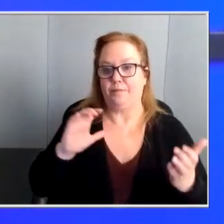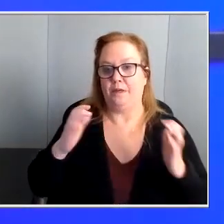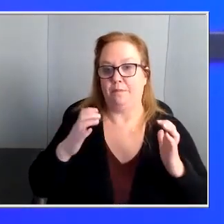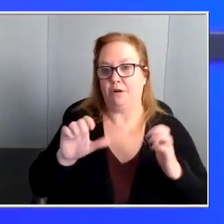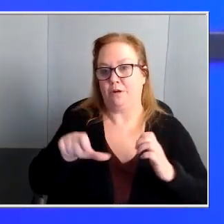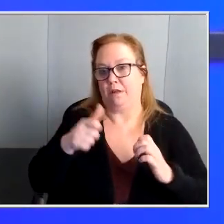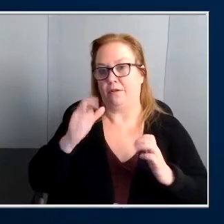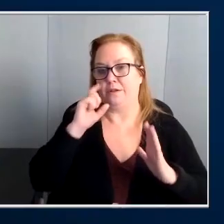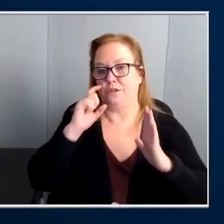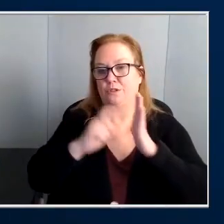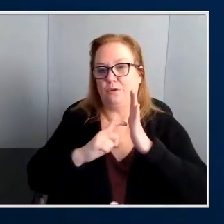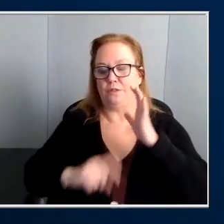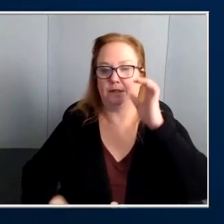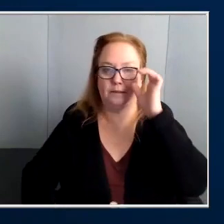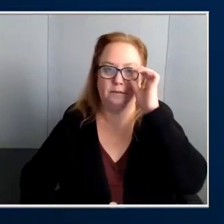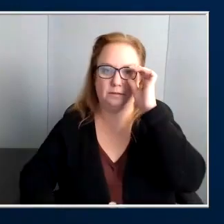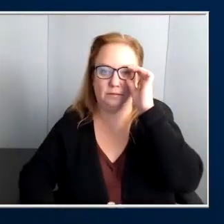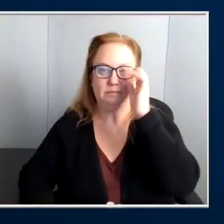now.